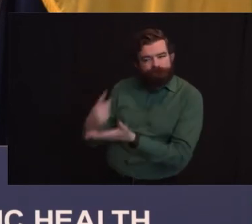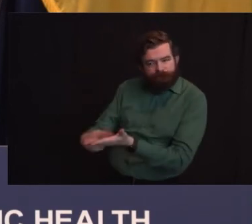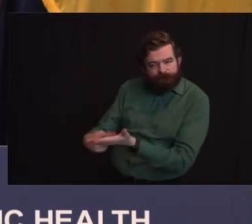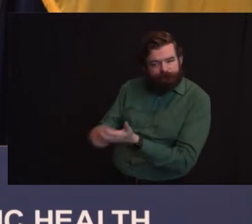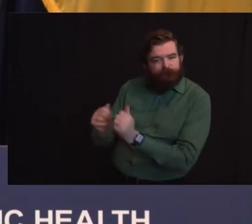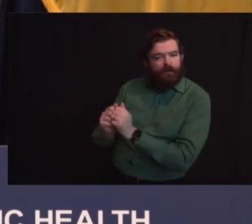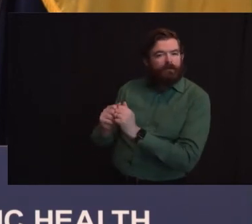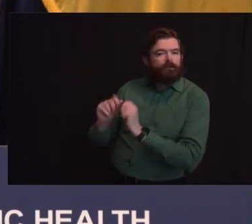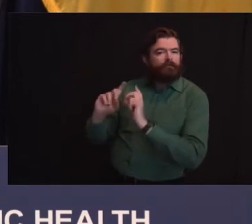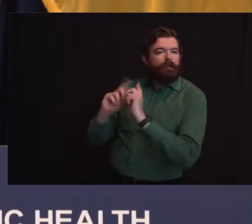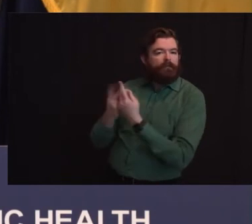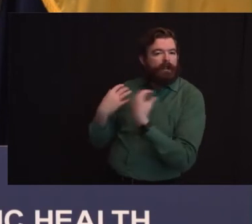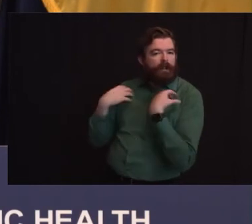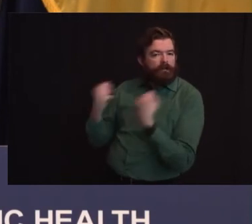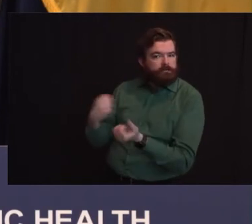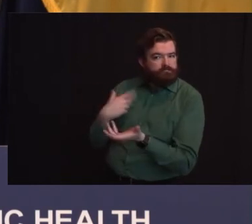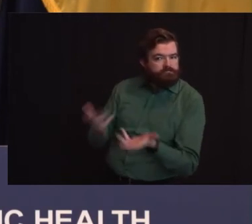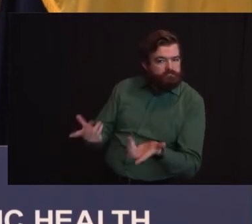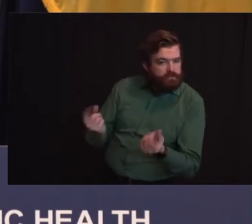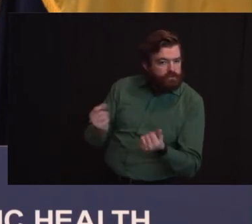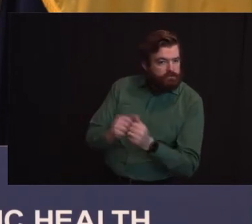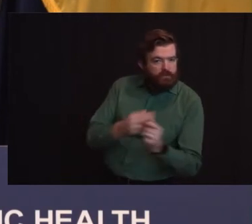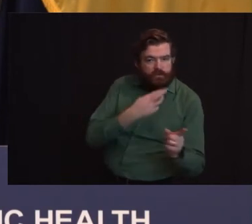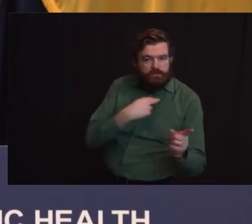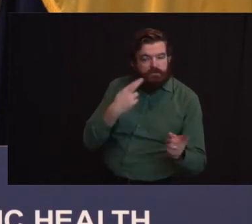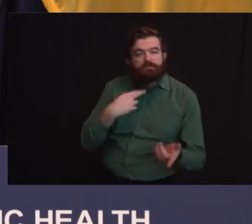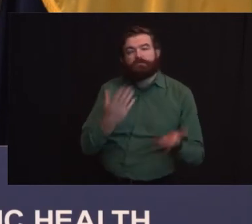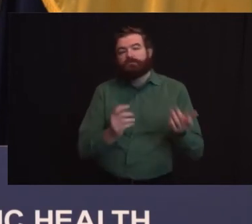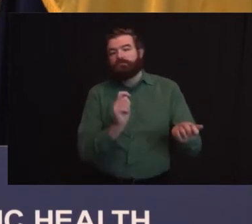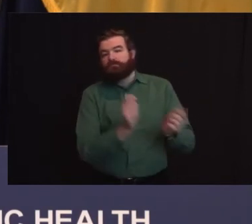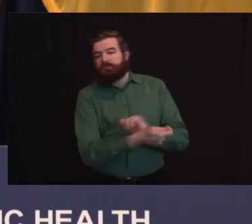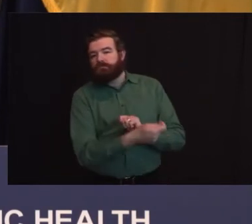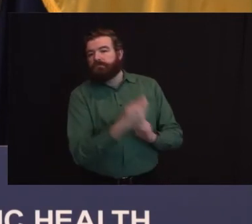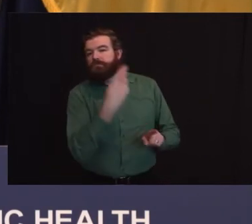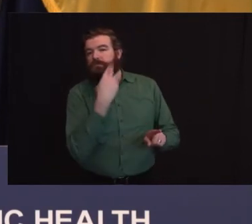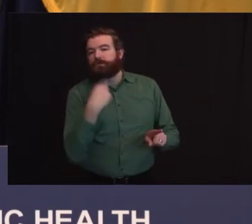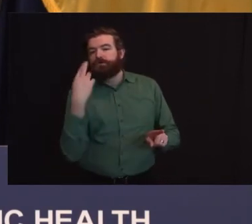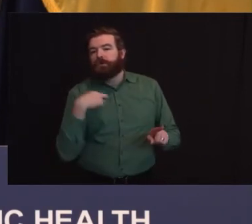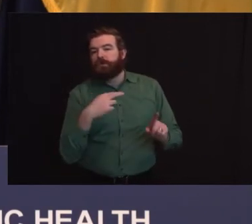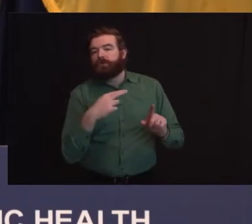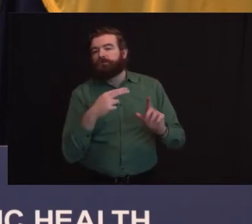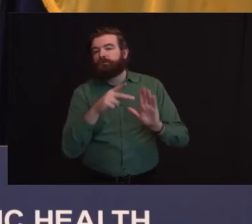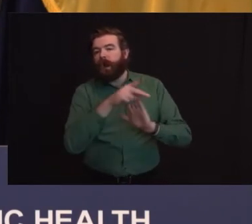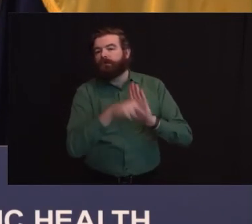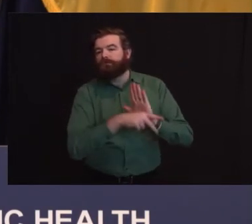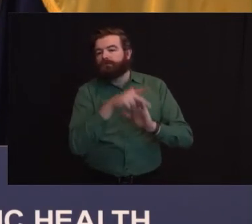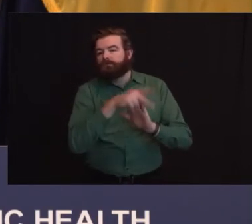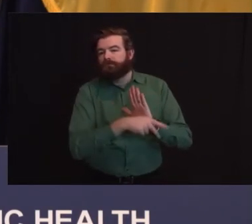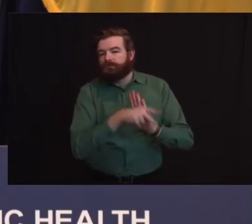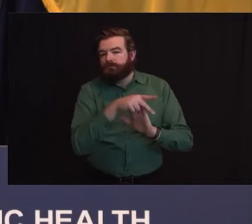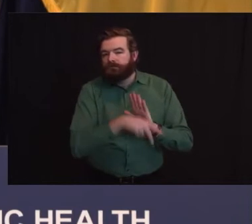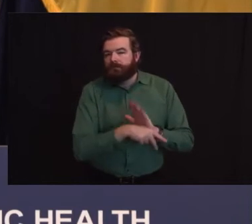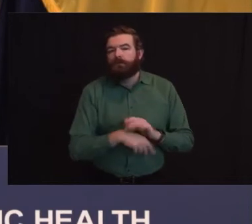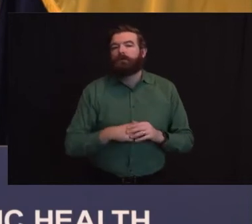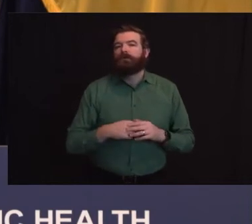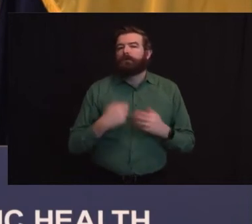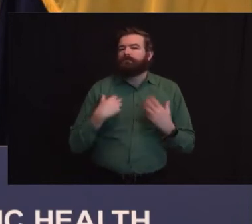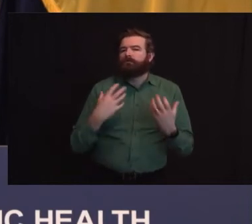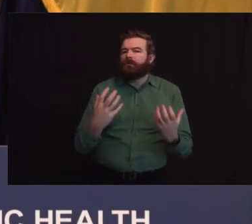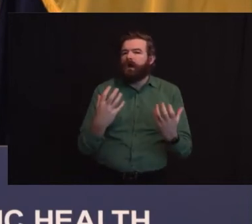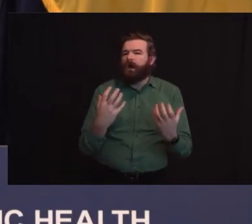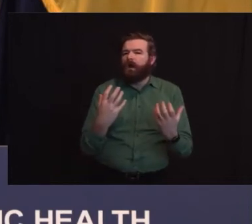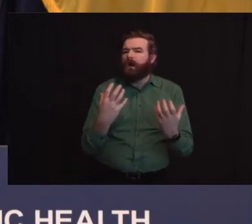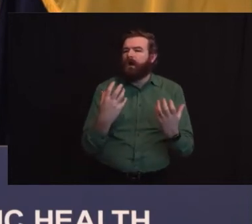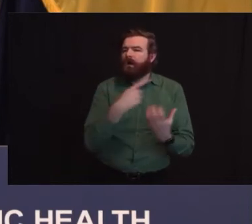steps on the inside. And there are things we clearly would like to do. We'd like to get more restaurant capacity. I'd love to see even a